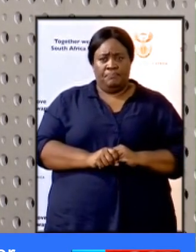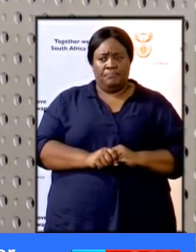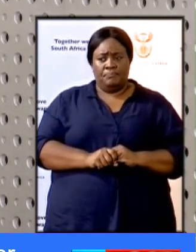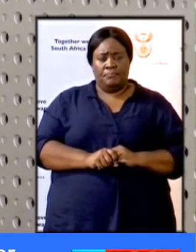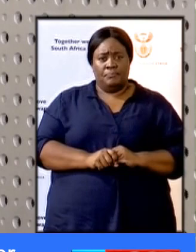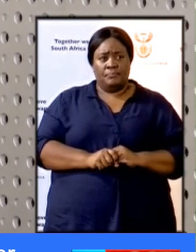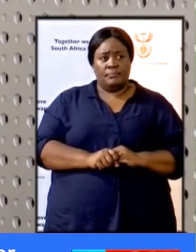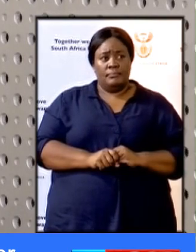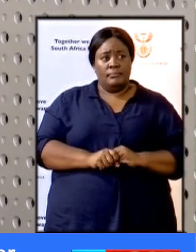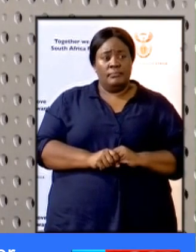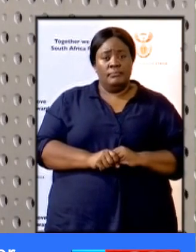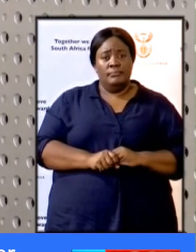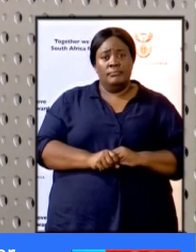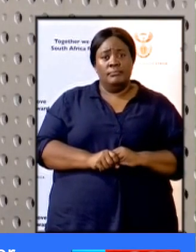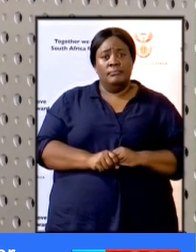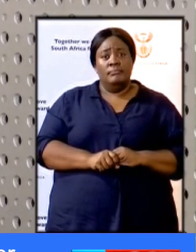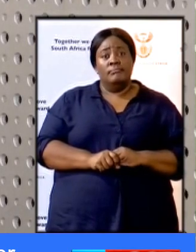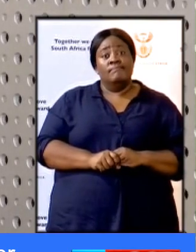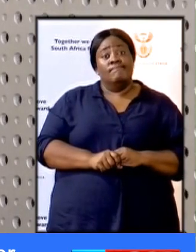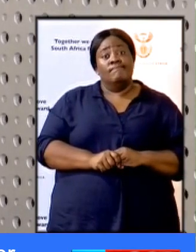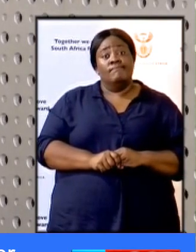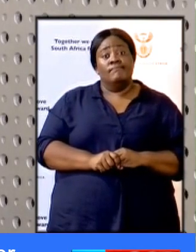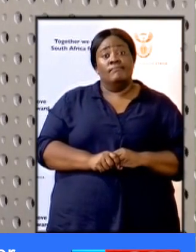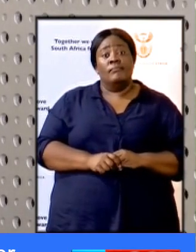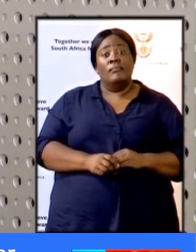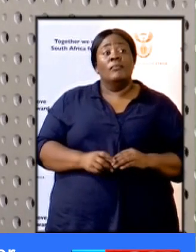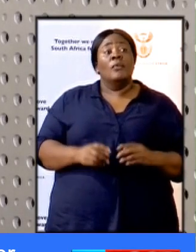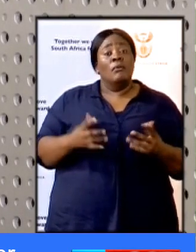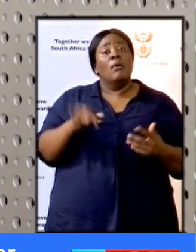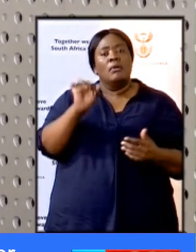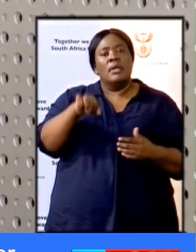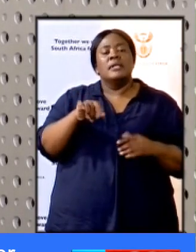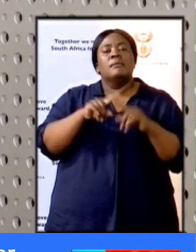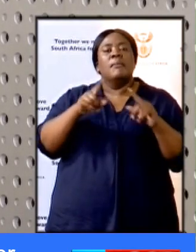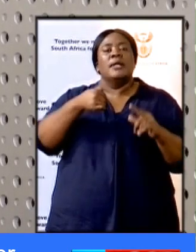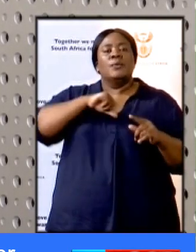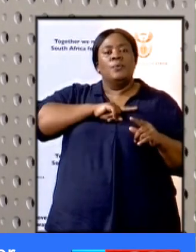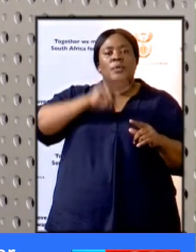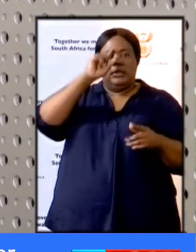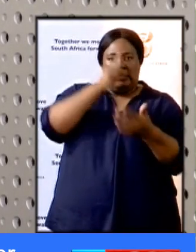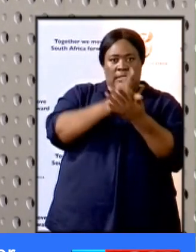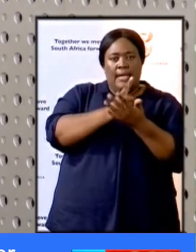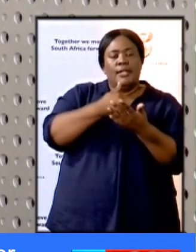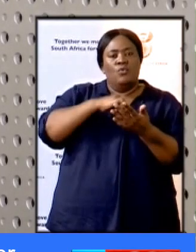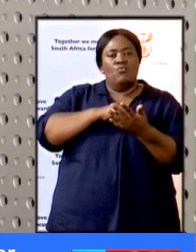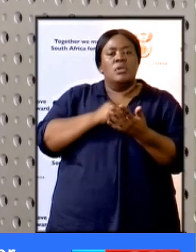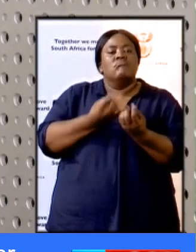This does not depart from the fact that we have decided that we are going to offer